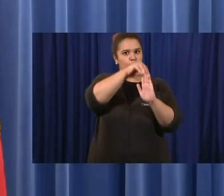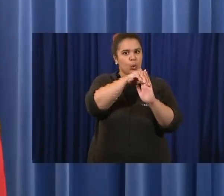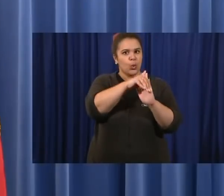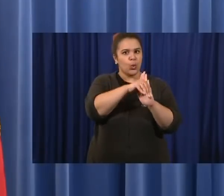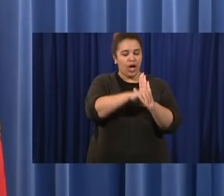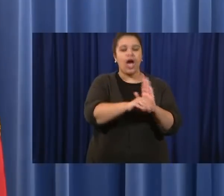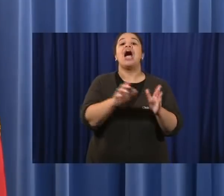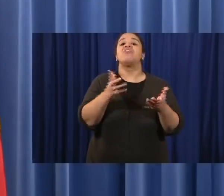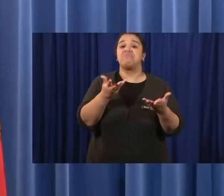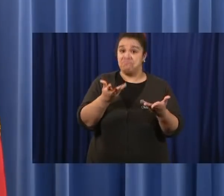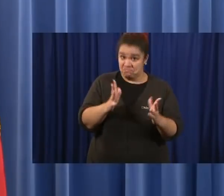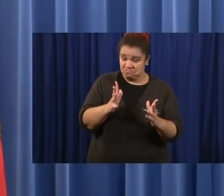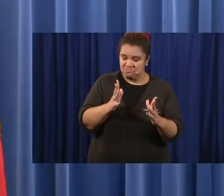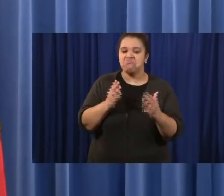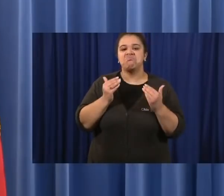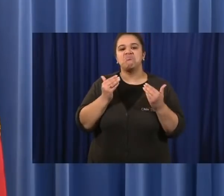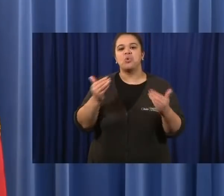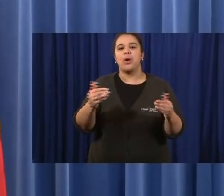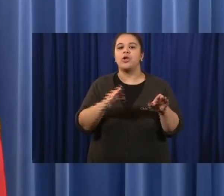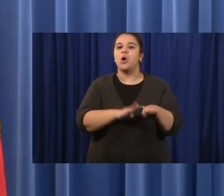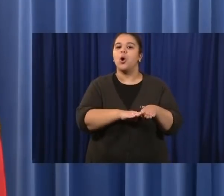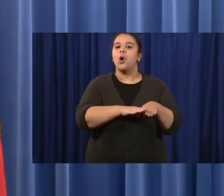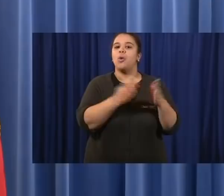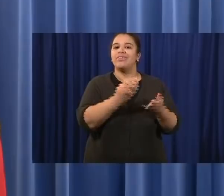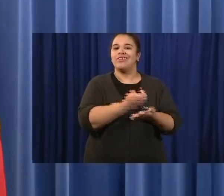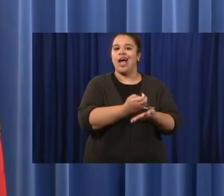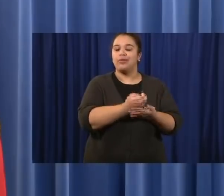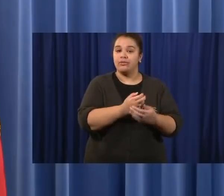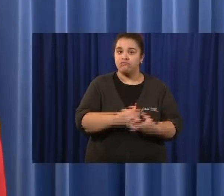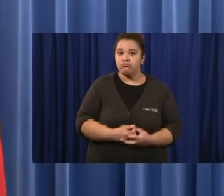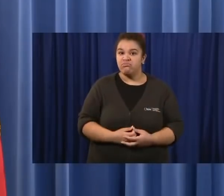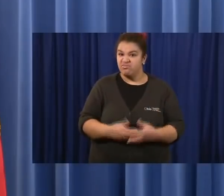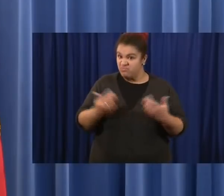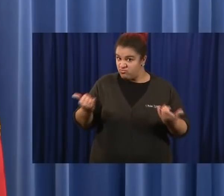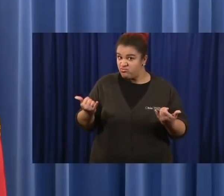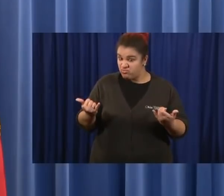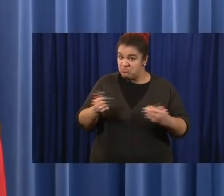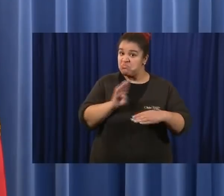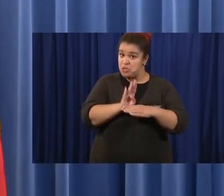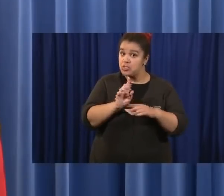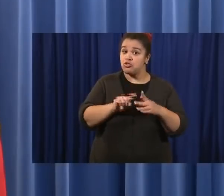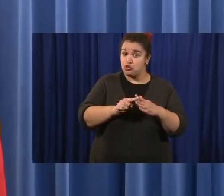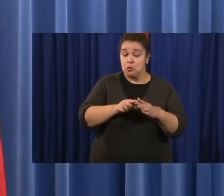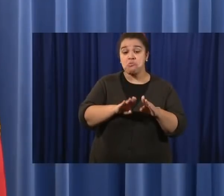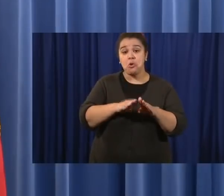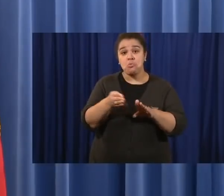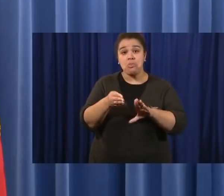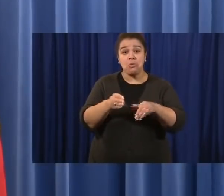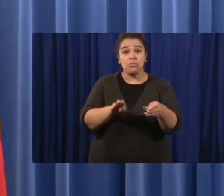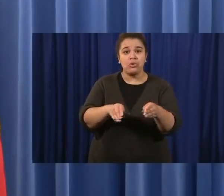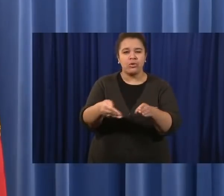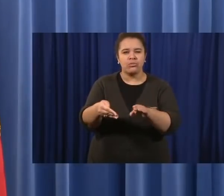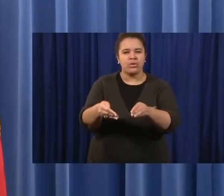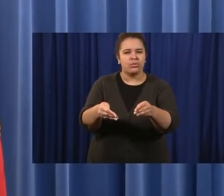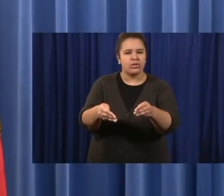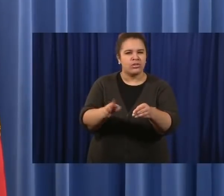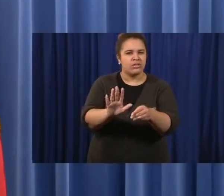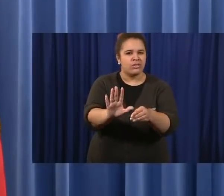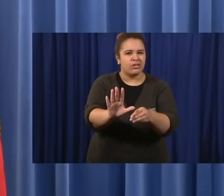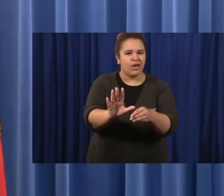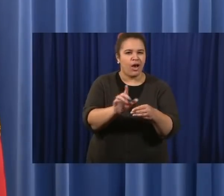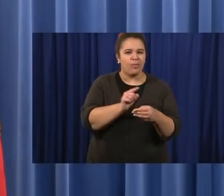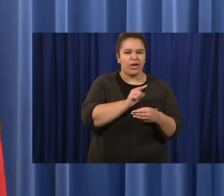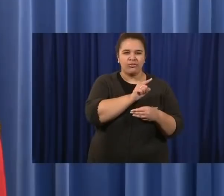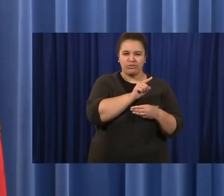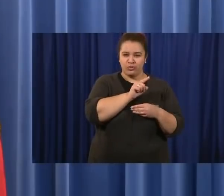the economy, we keep talking about plateaus. Can you talk about how you've had to adjust your measurement of what success is in